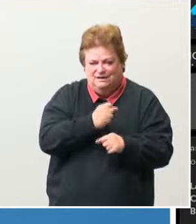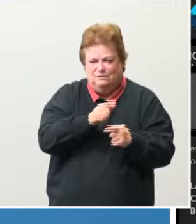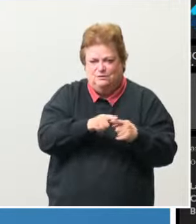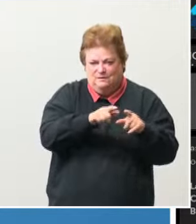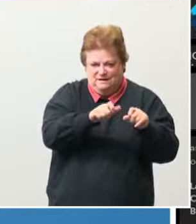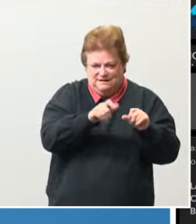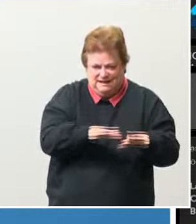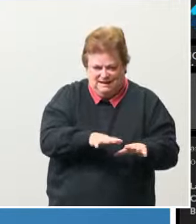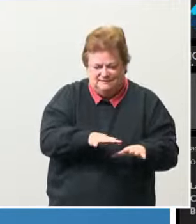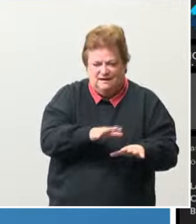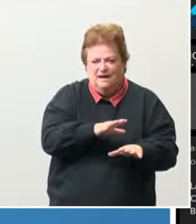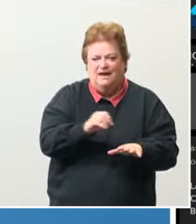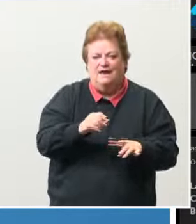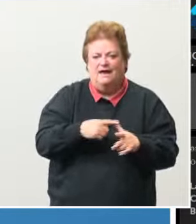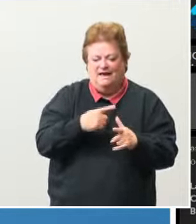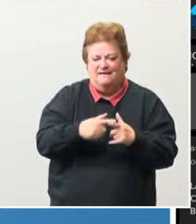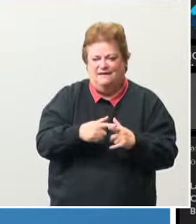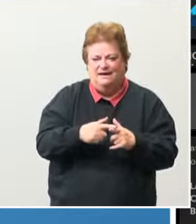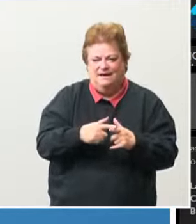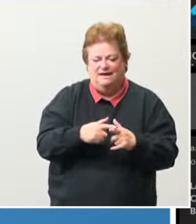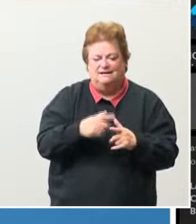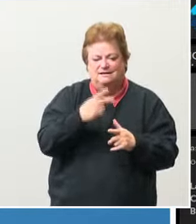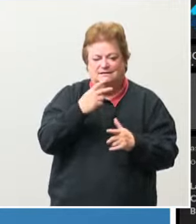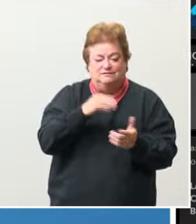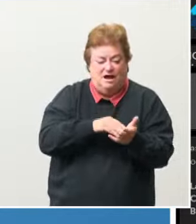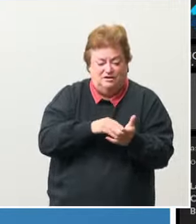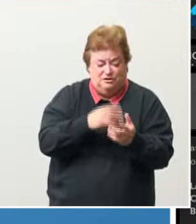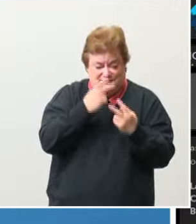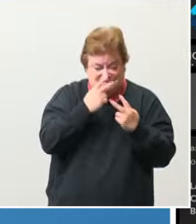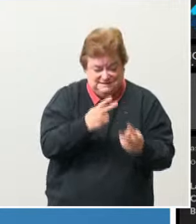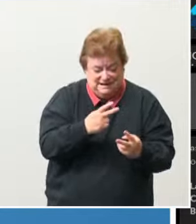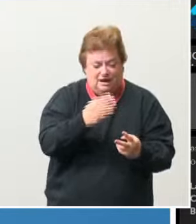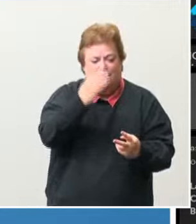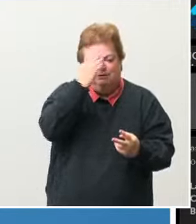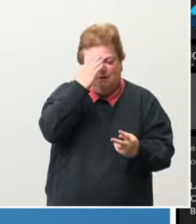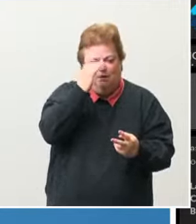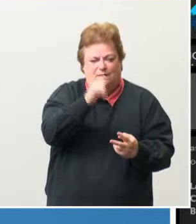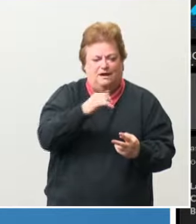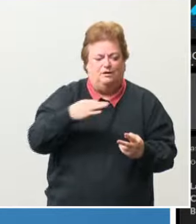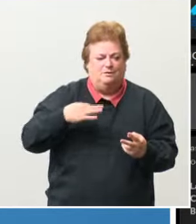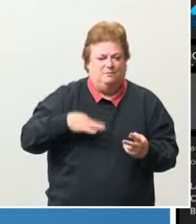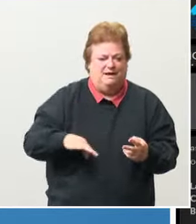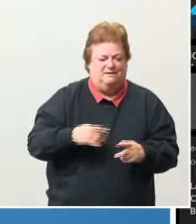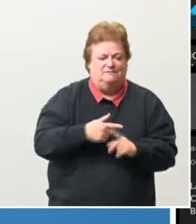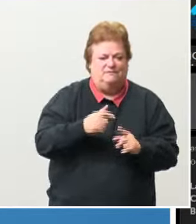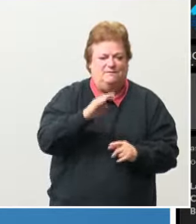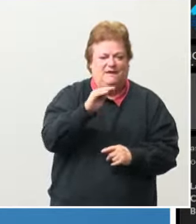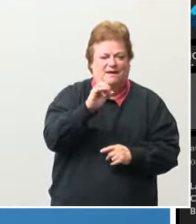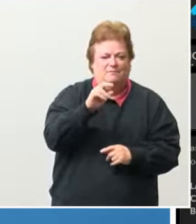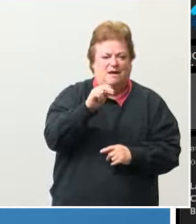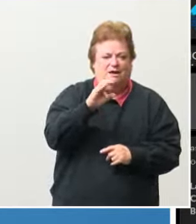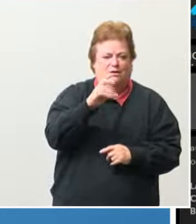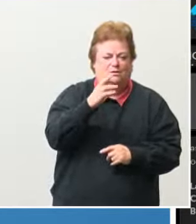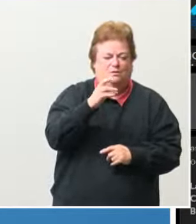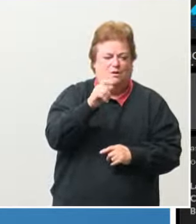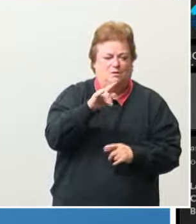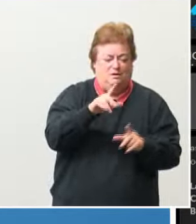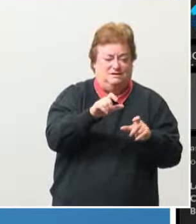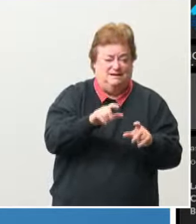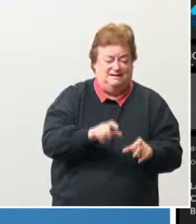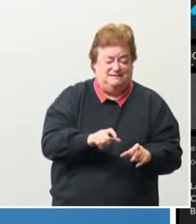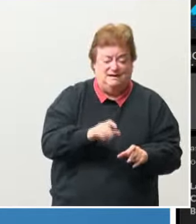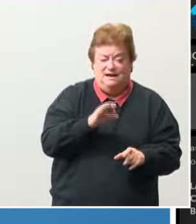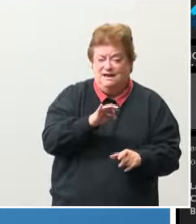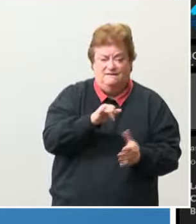and been able to be seen by a provider and know that they would benefit from the monoclonal testing. If we didn't have